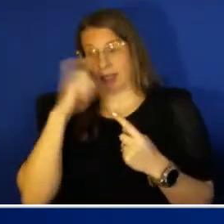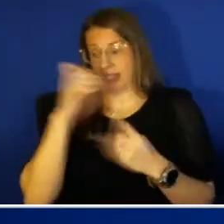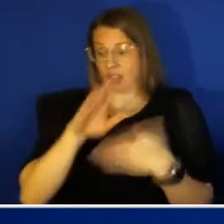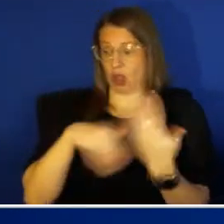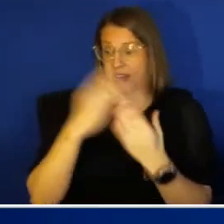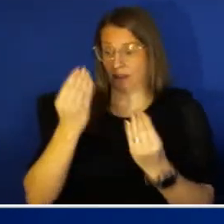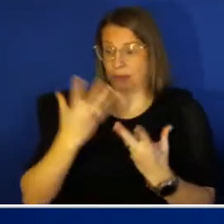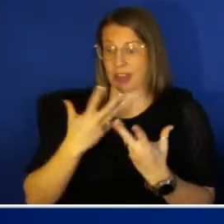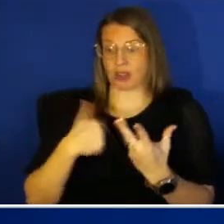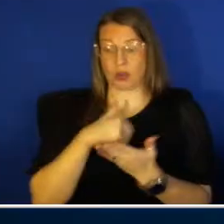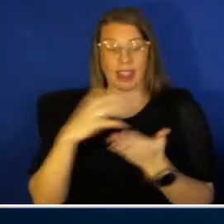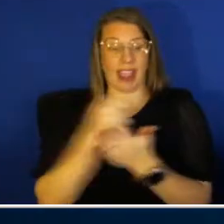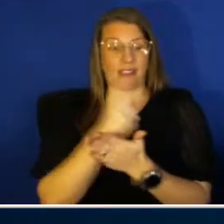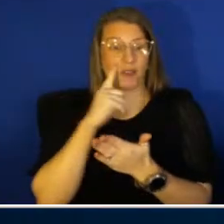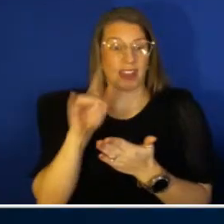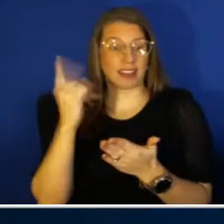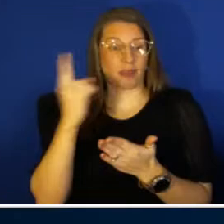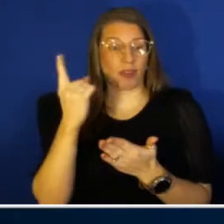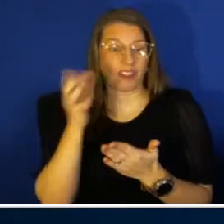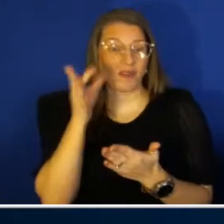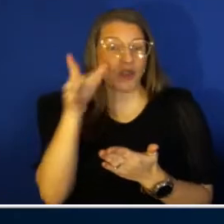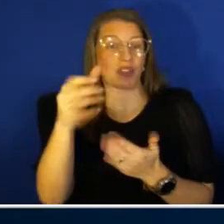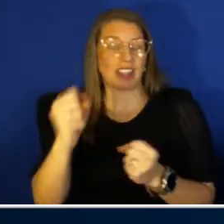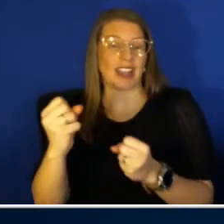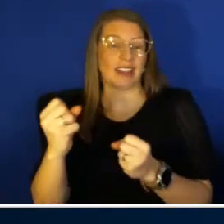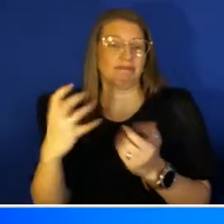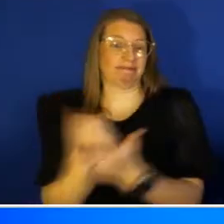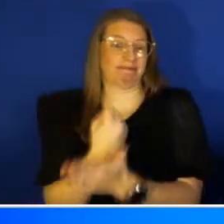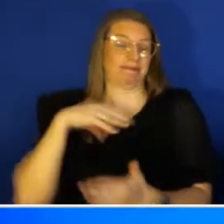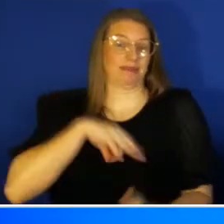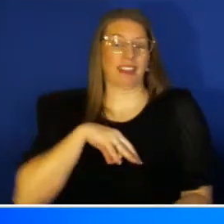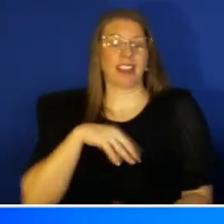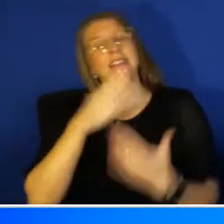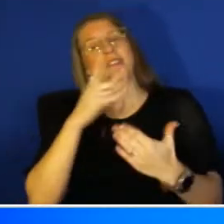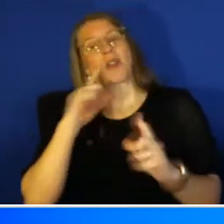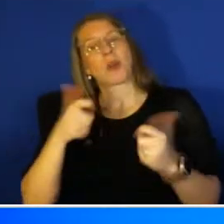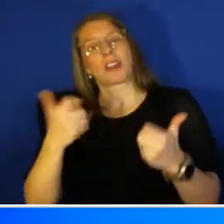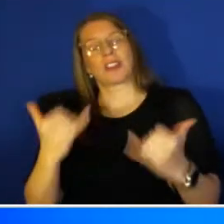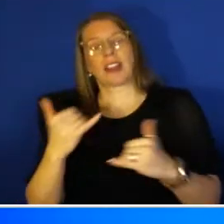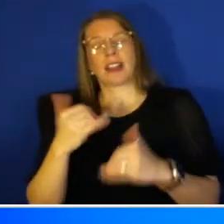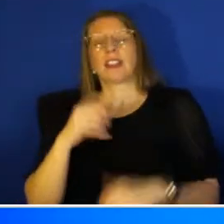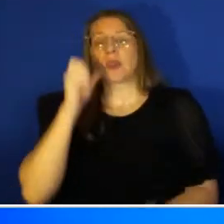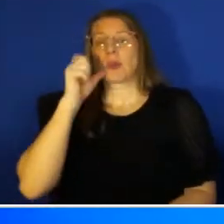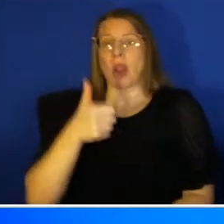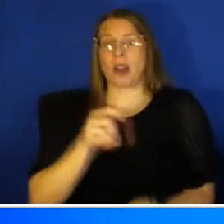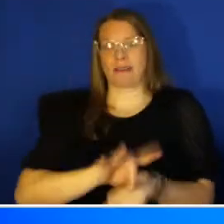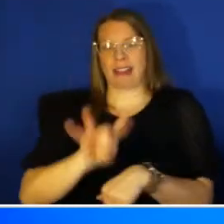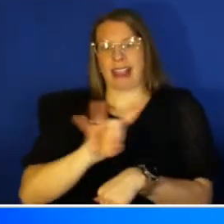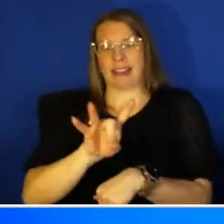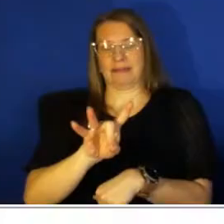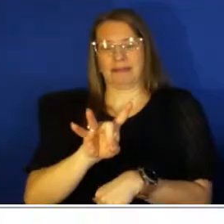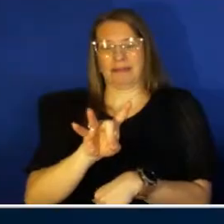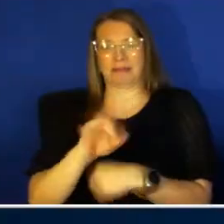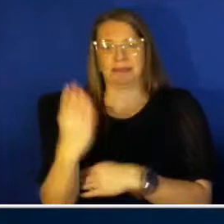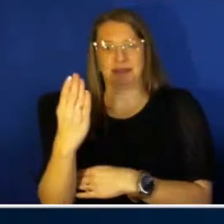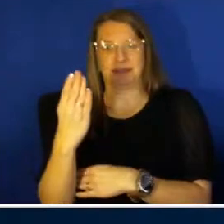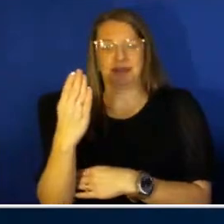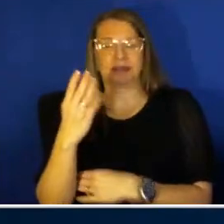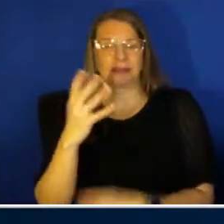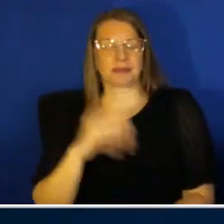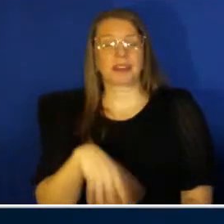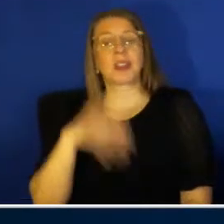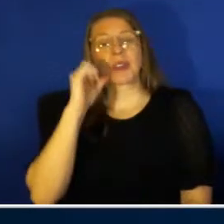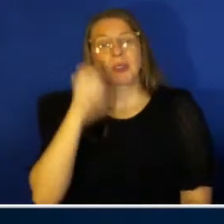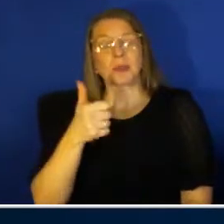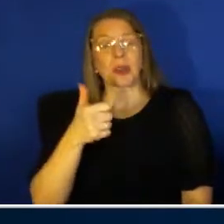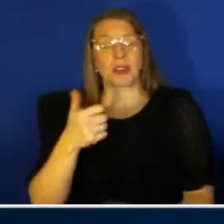So it's vitally important. Thank you all for being with us today. We will see you back here tomorrow at 8 a.m. Coming up tomorrow